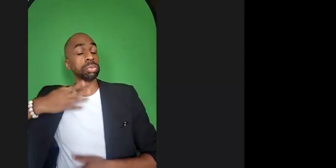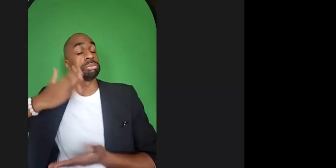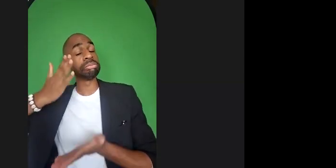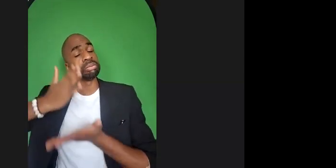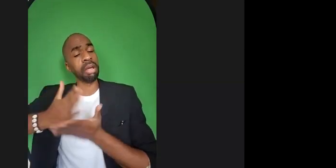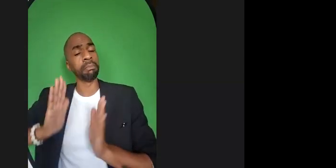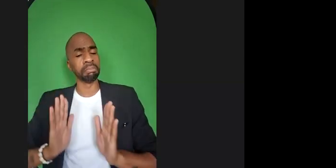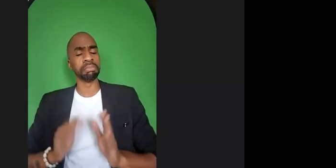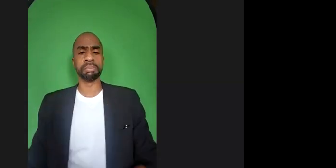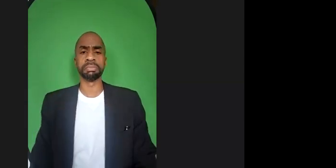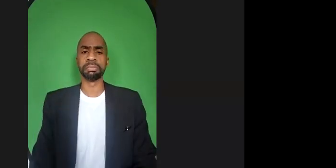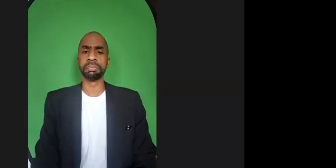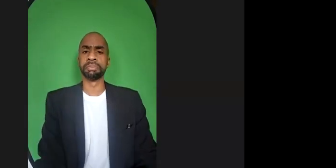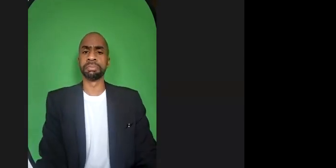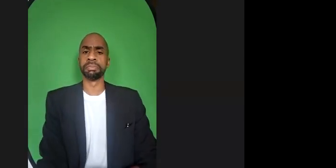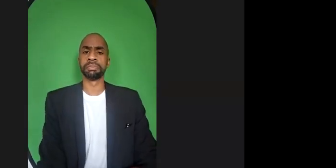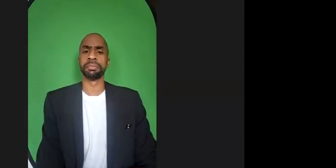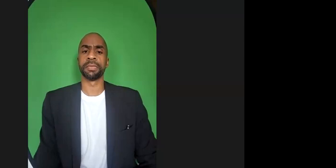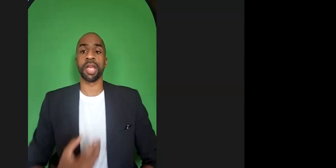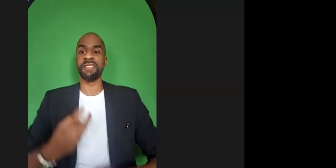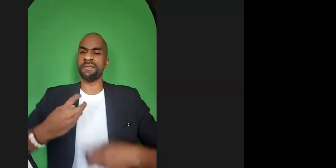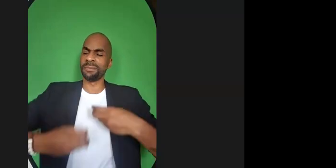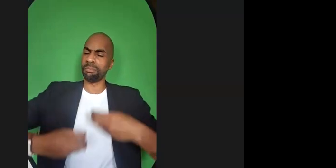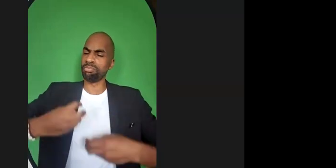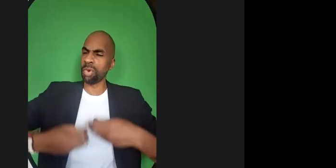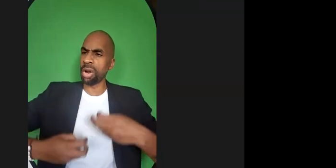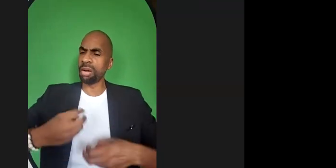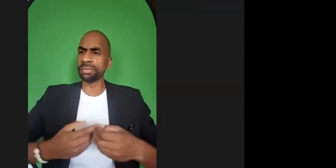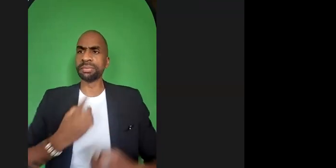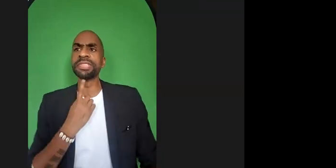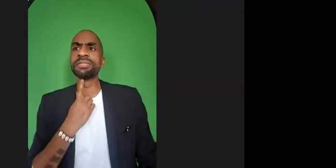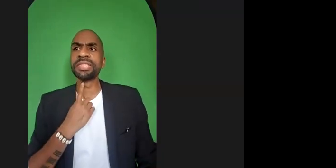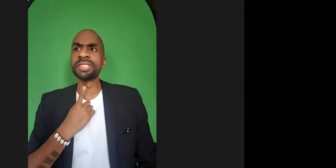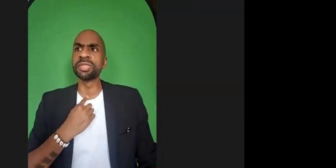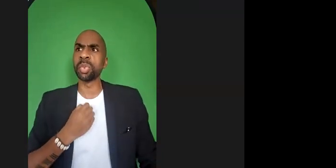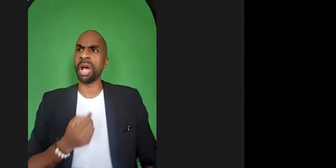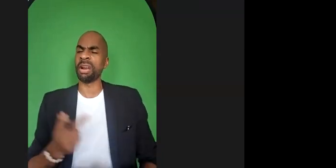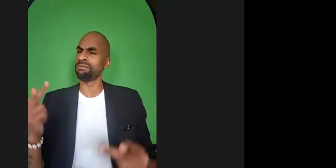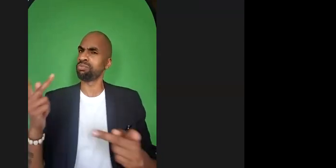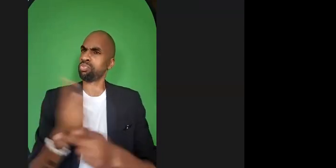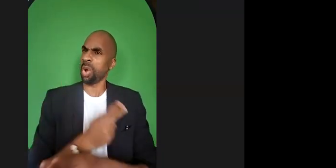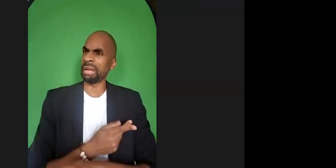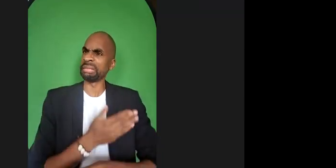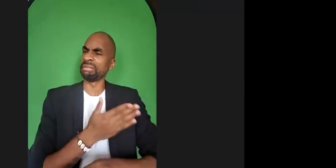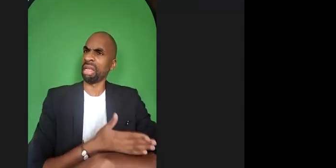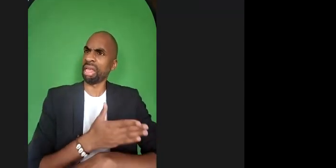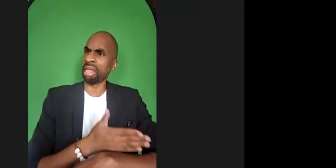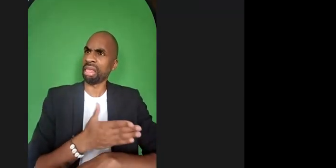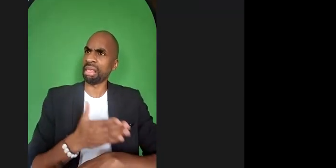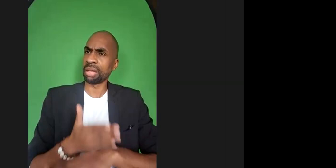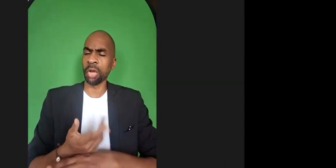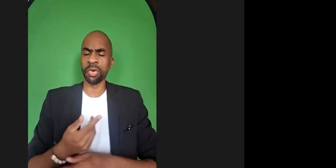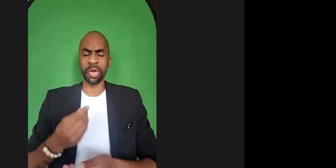And, you know, when swallowing difficulty becomes really advanced, such that eating is burdensome